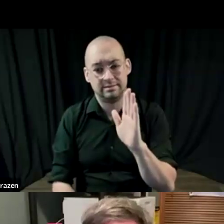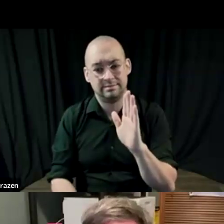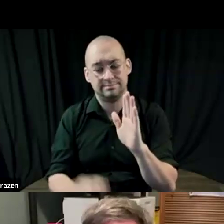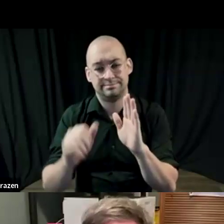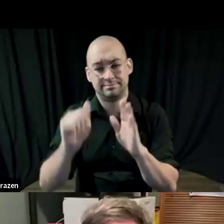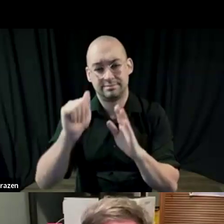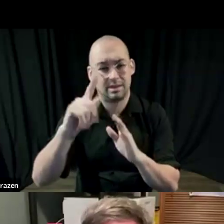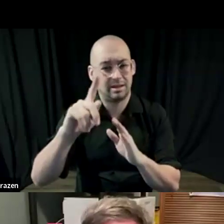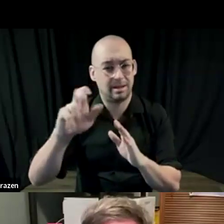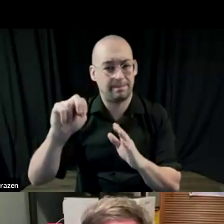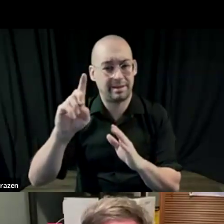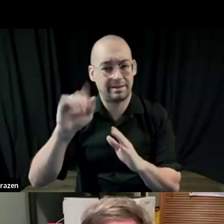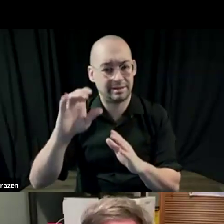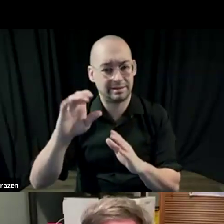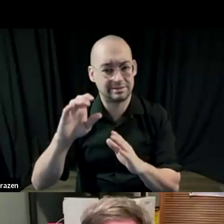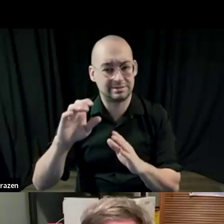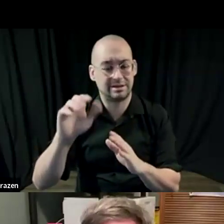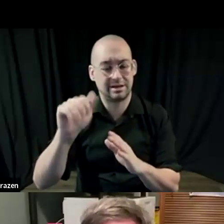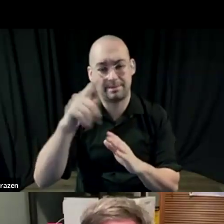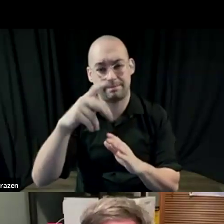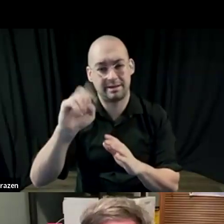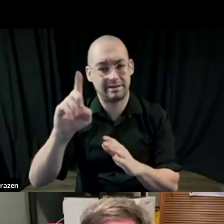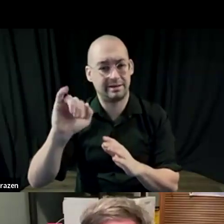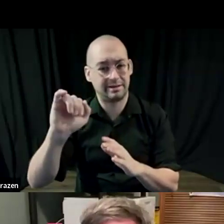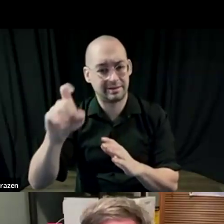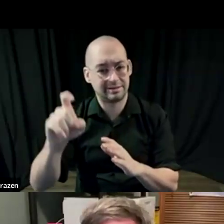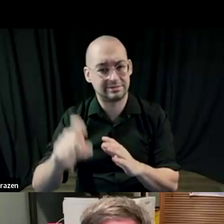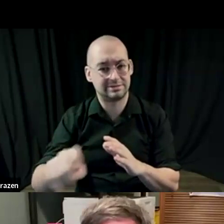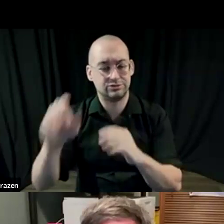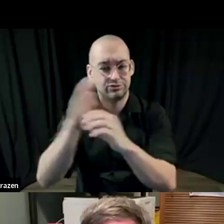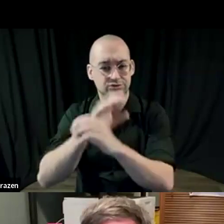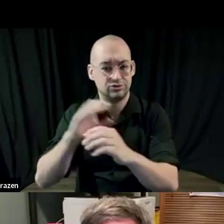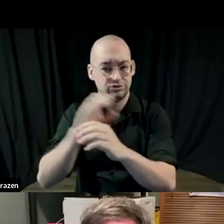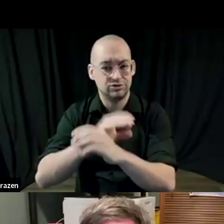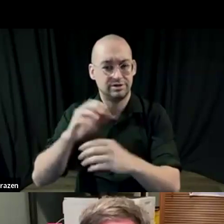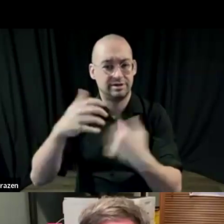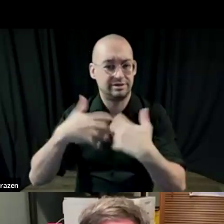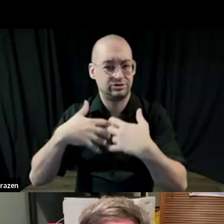appendix or search engine where both organizations and individuals could find,